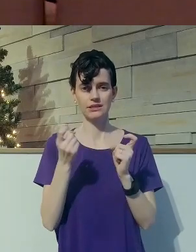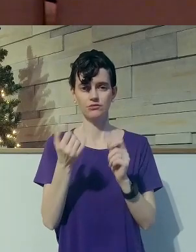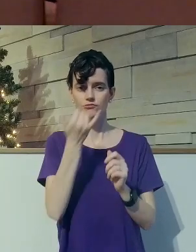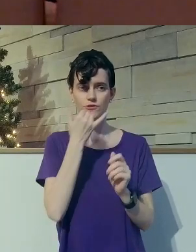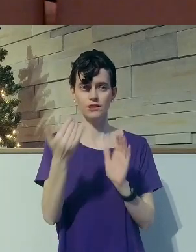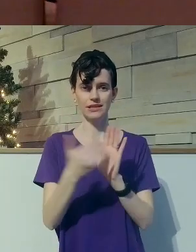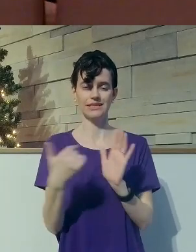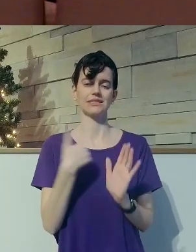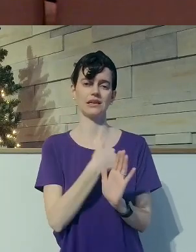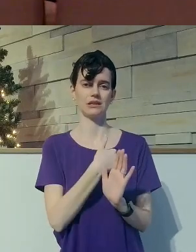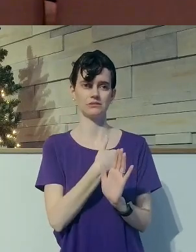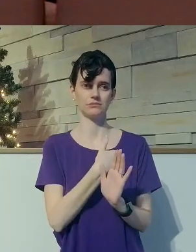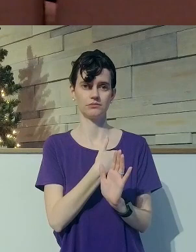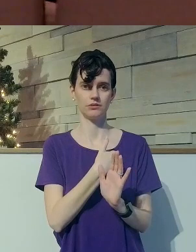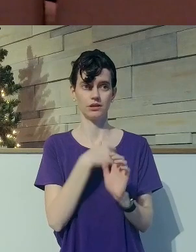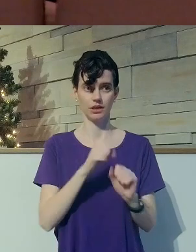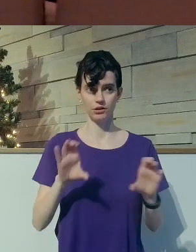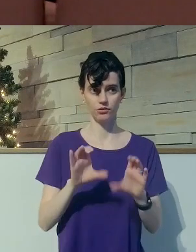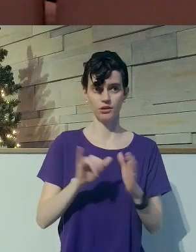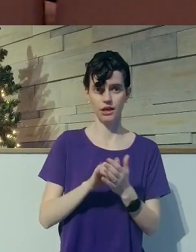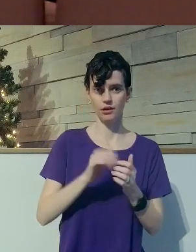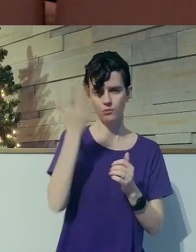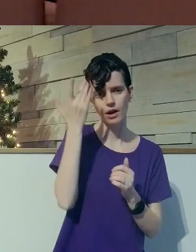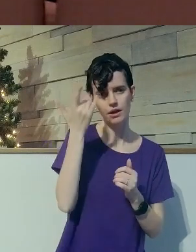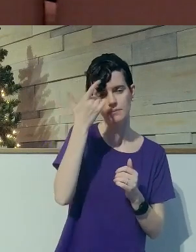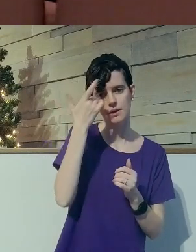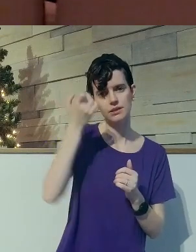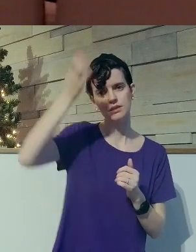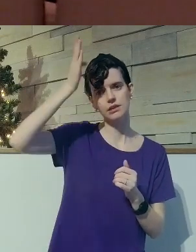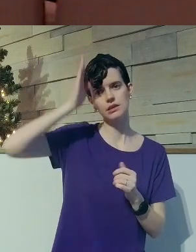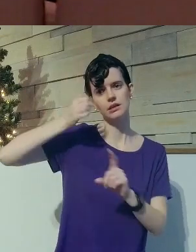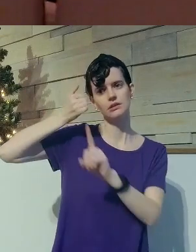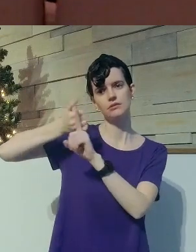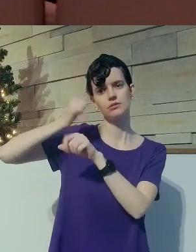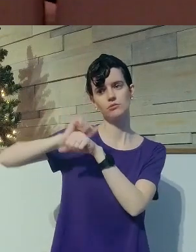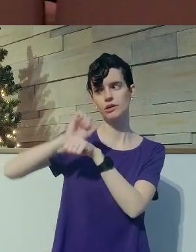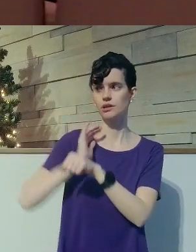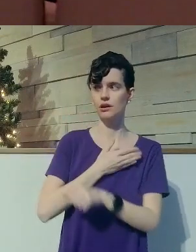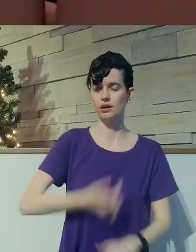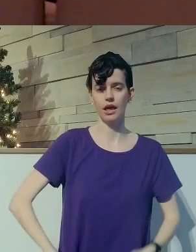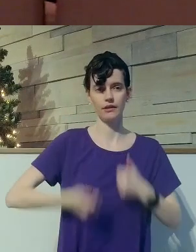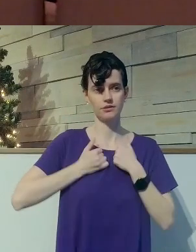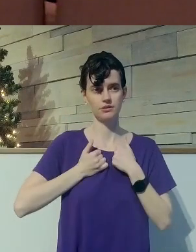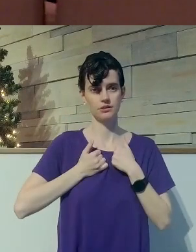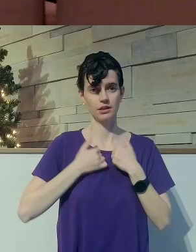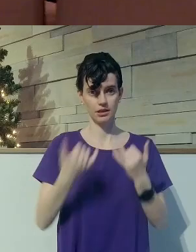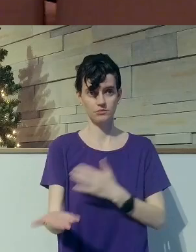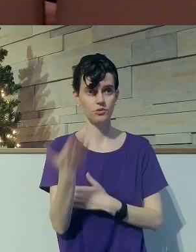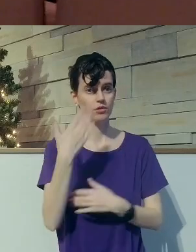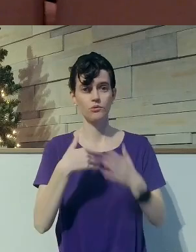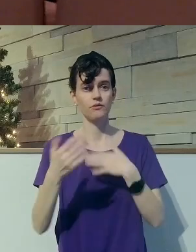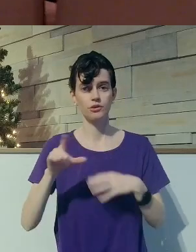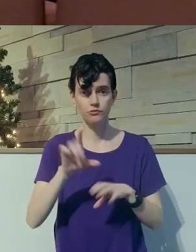us. And we can do that because God is at work in our lives. Folks, this morning, whatever